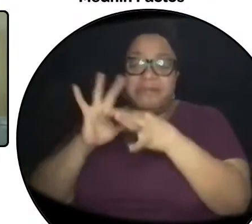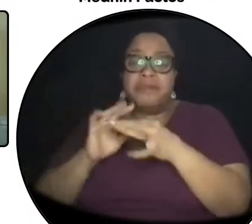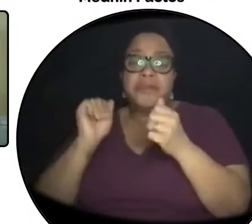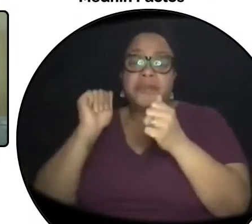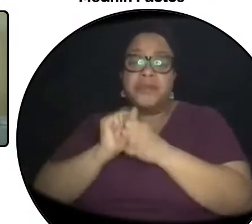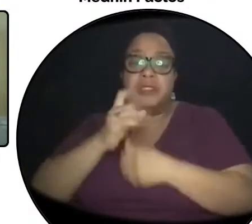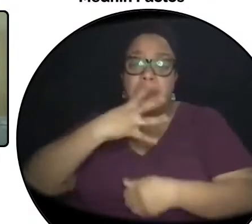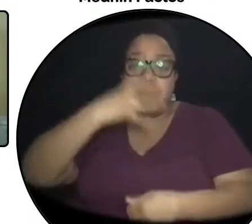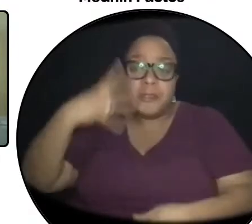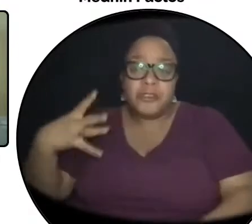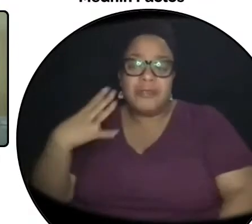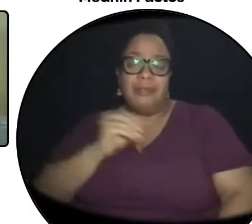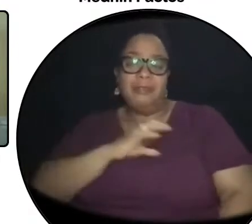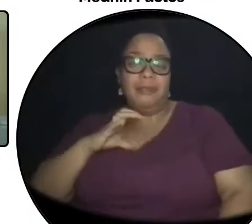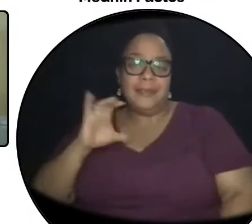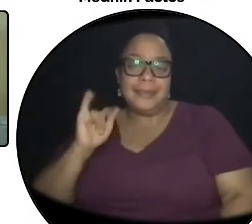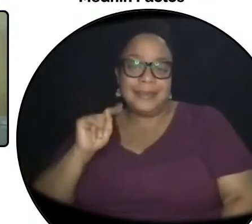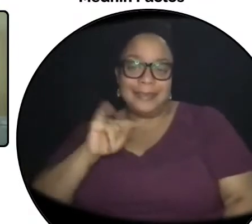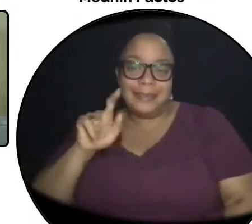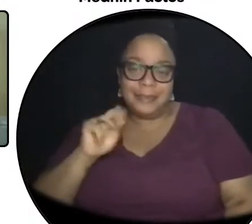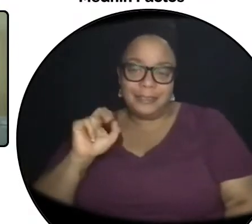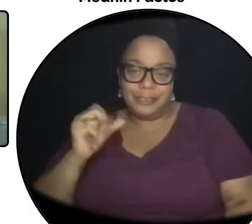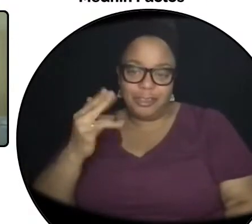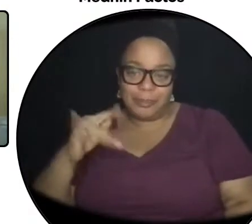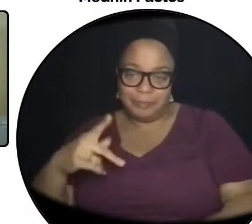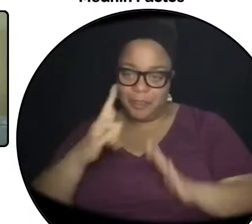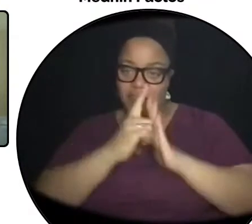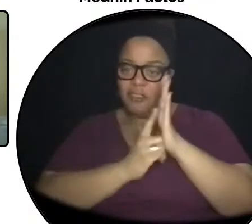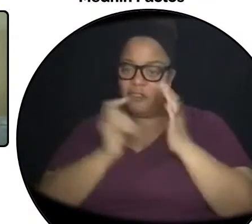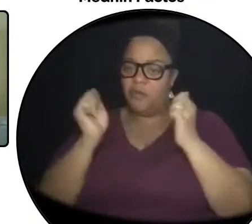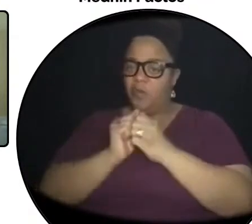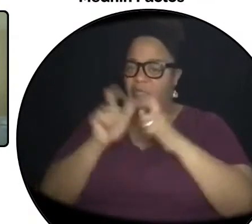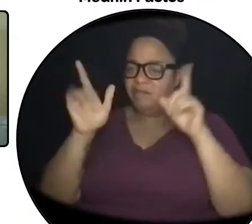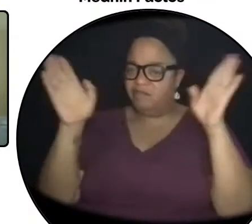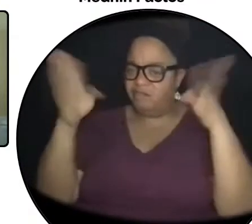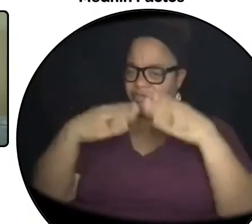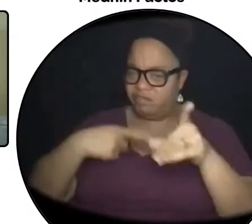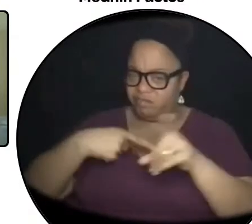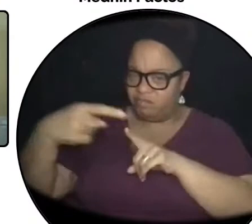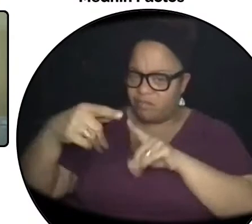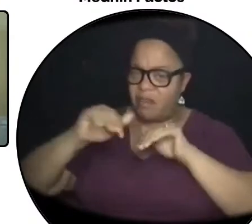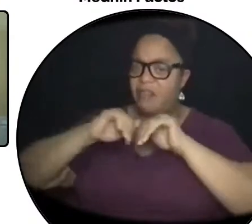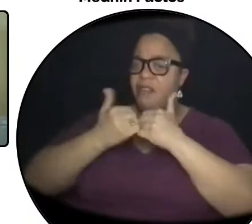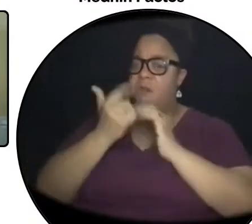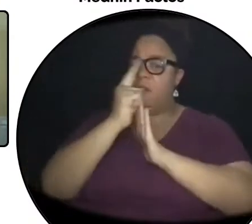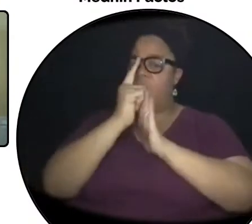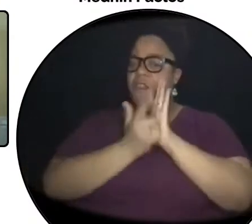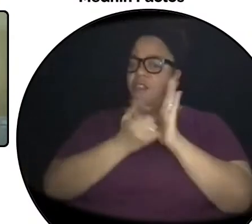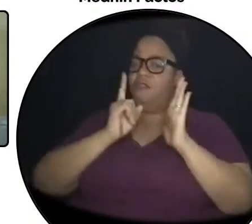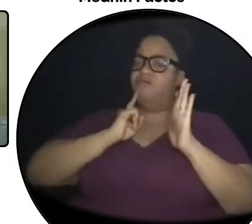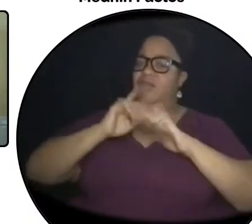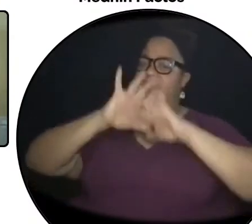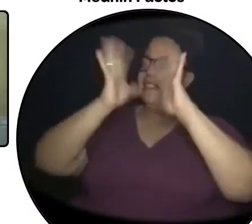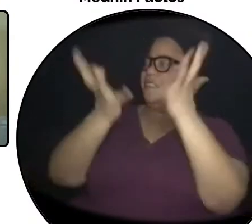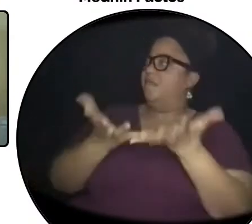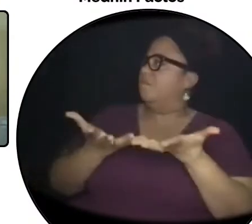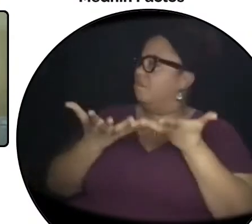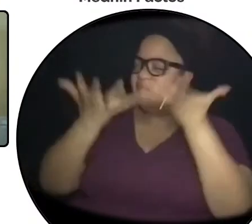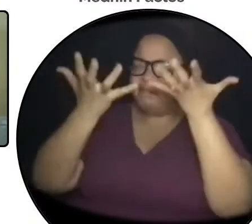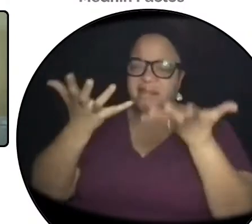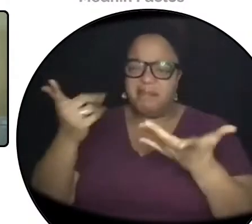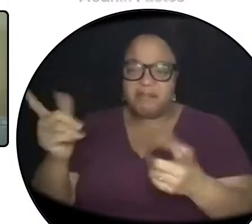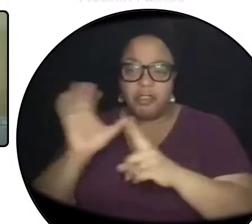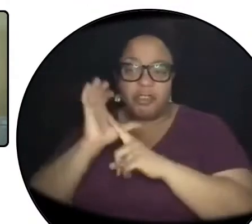all of us who have any sense. Writing on Black liberation, prison abolition, the intersections of race, gender, and class,